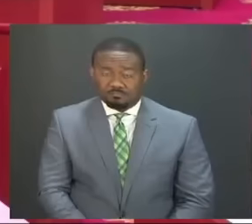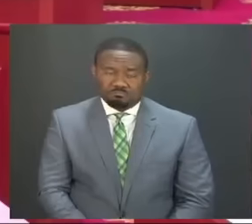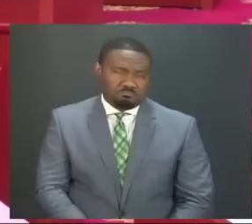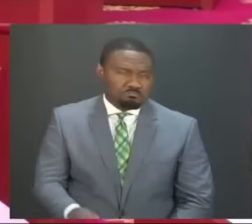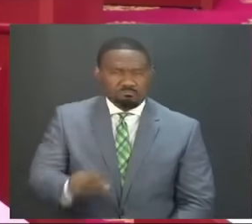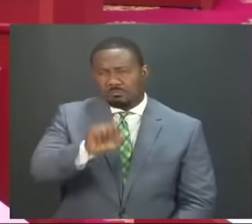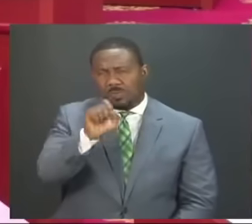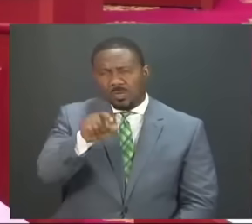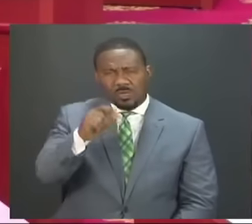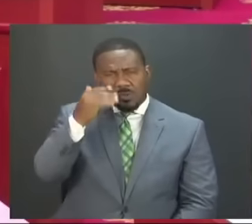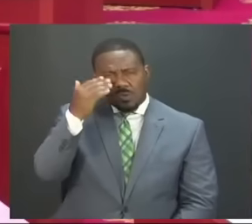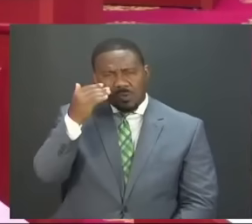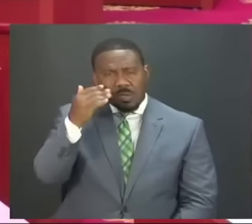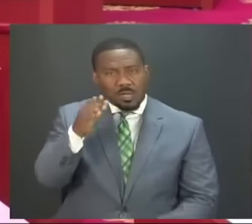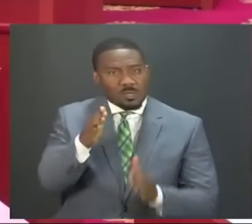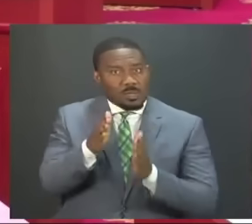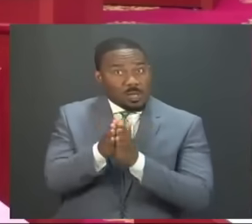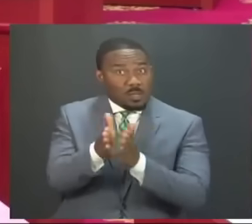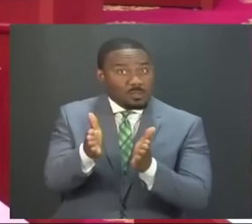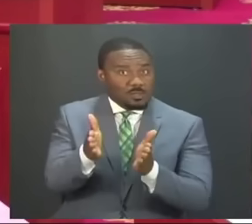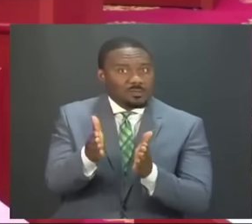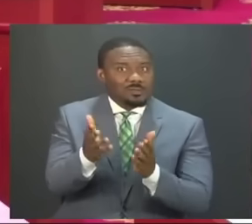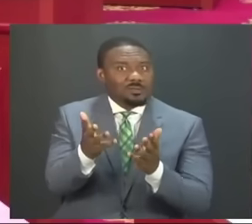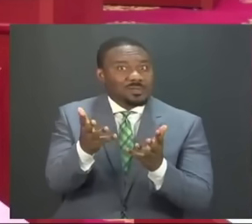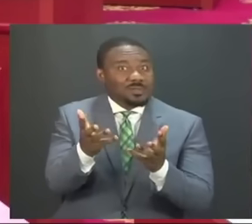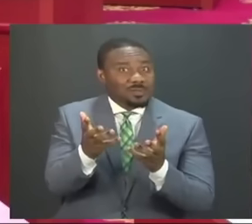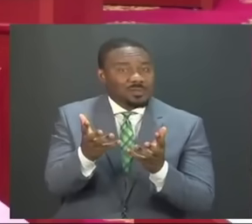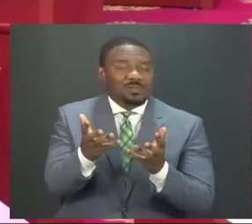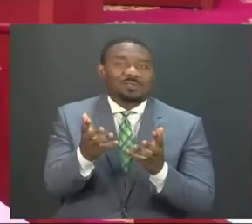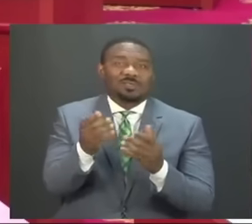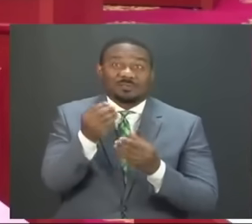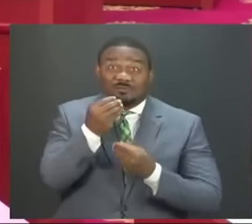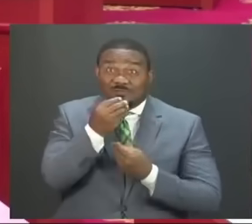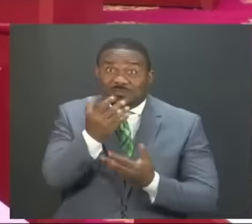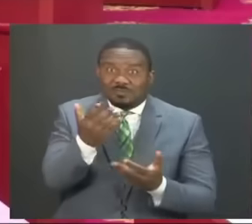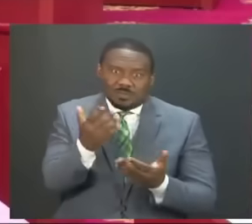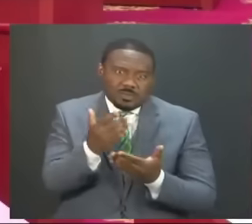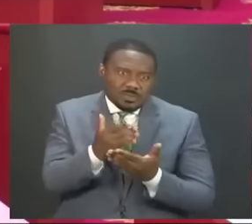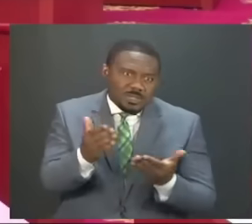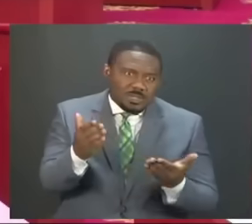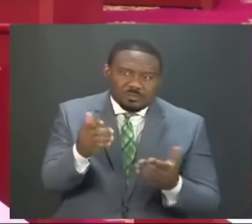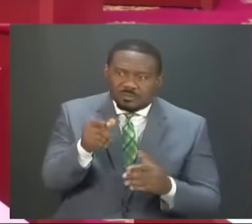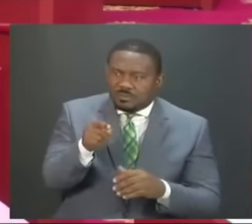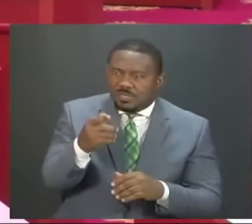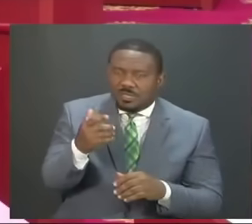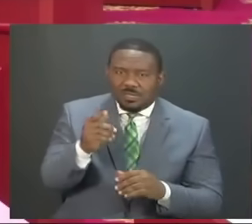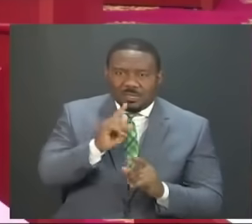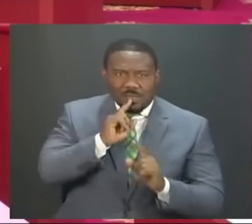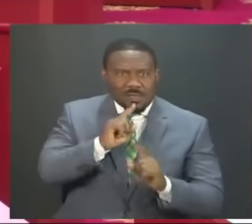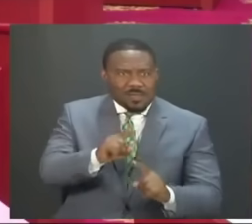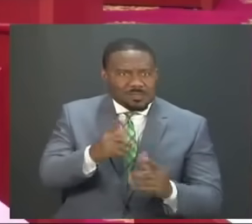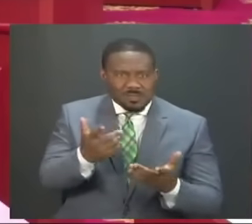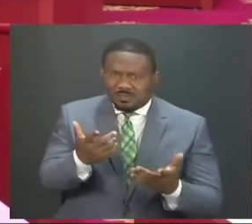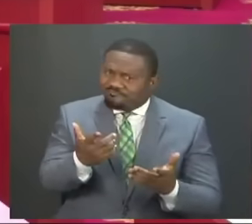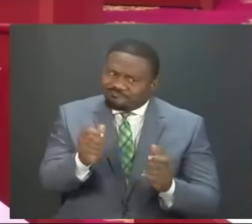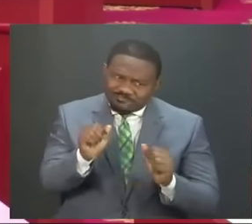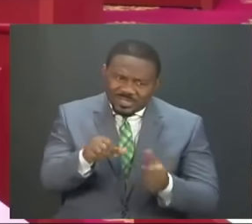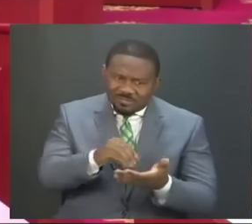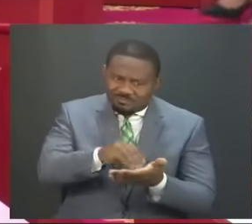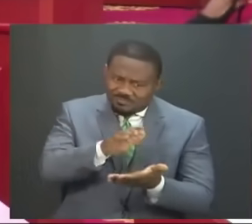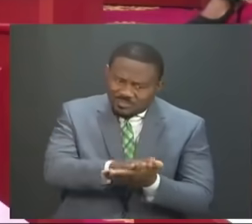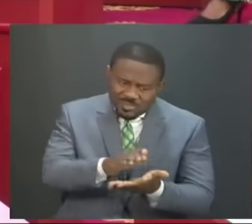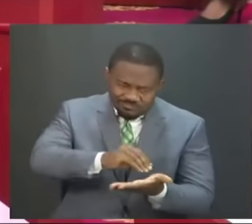information about your constituency. Some of them, written answers can be provided. So there are, when you